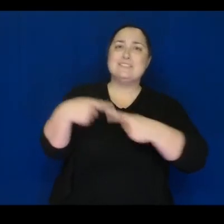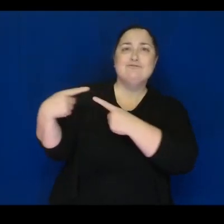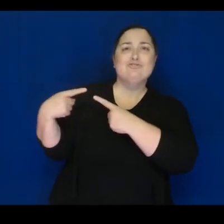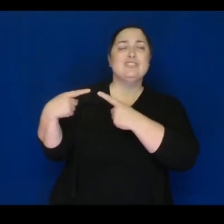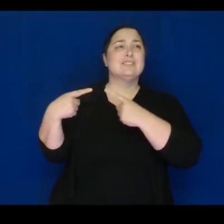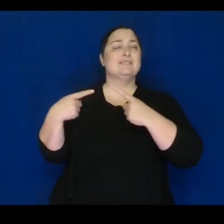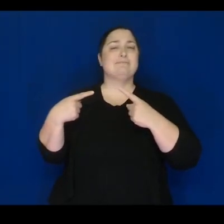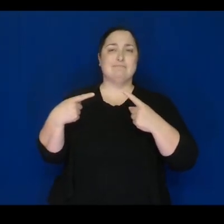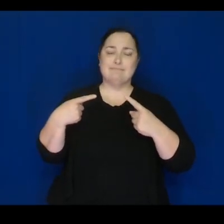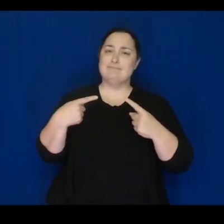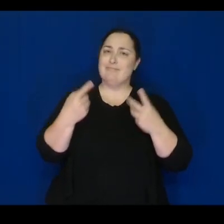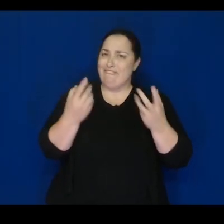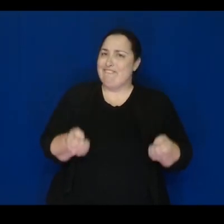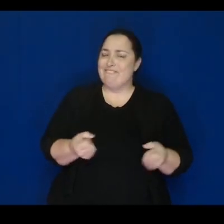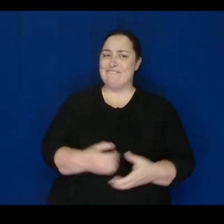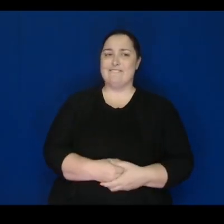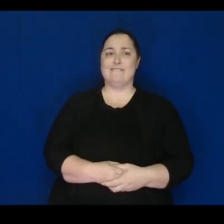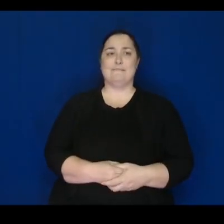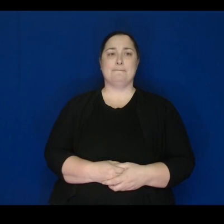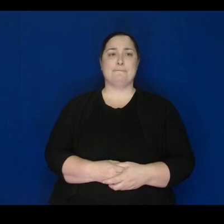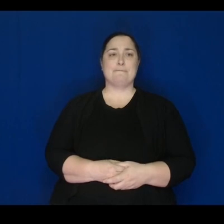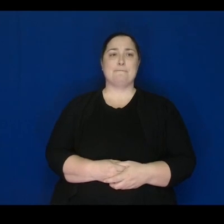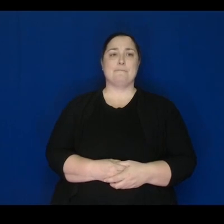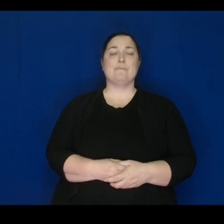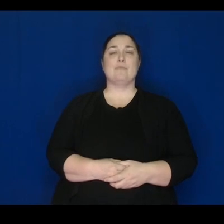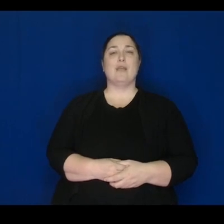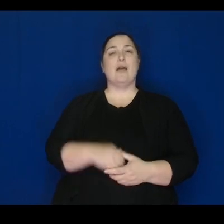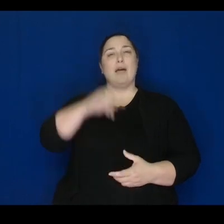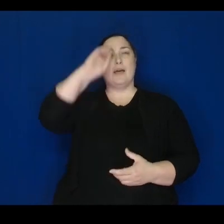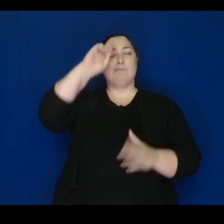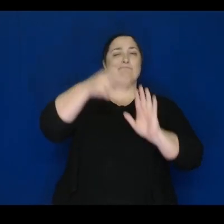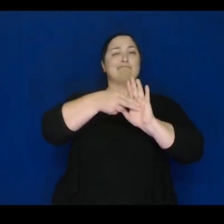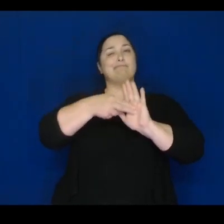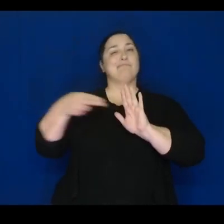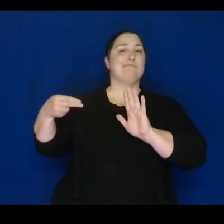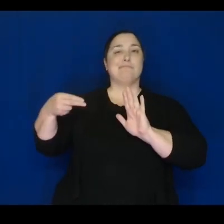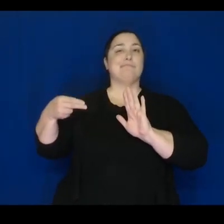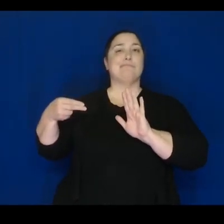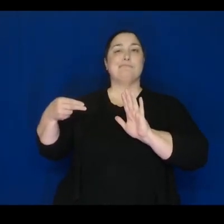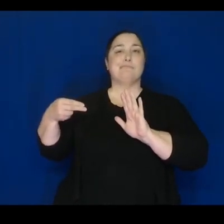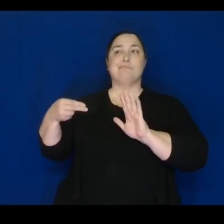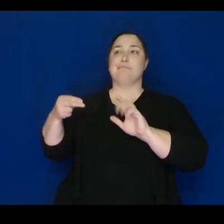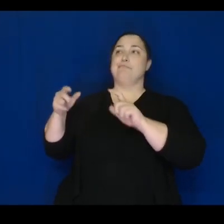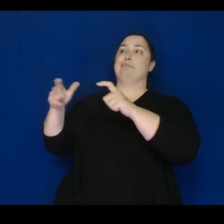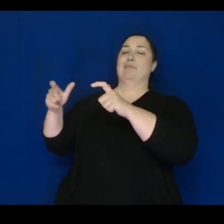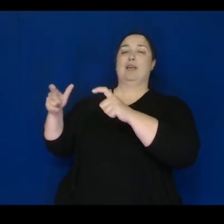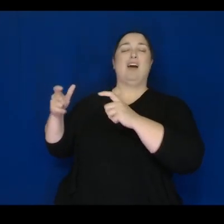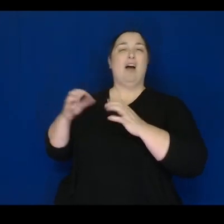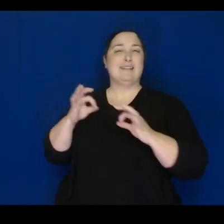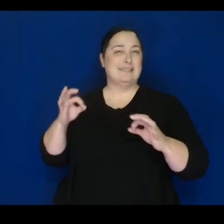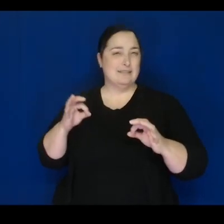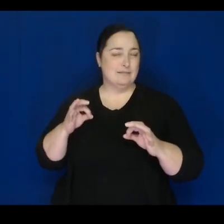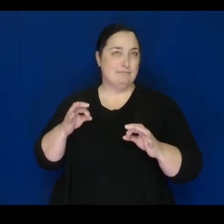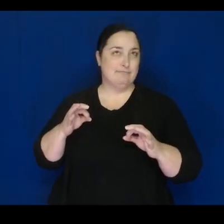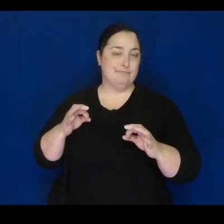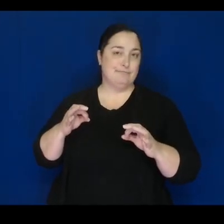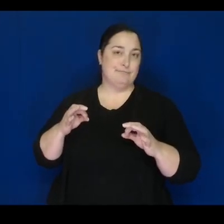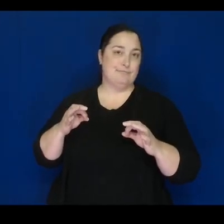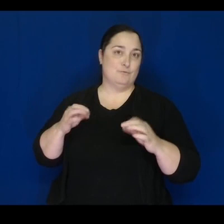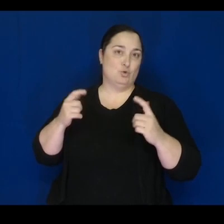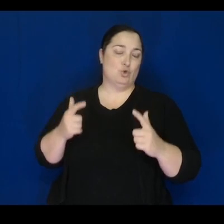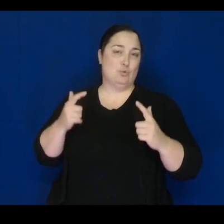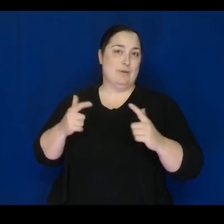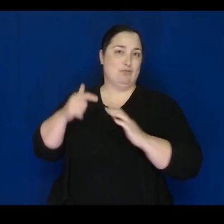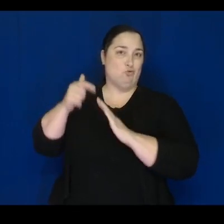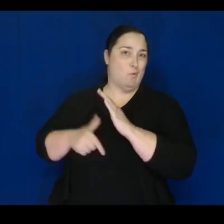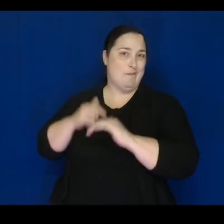And also steering away from stereotypical representations of our mob. I didn't really mention or go into this a little bit